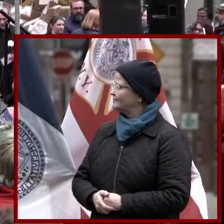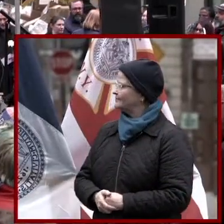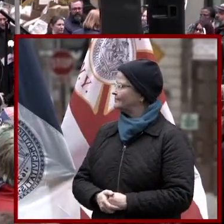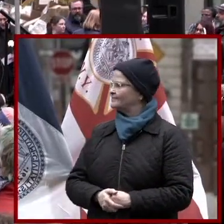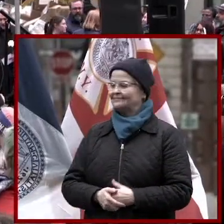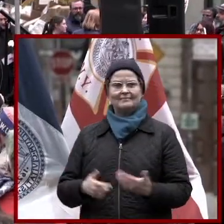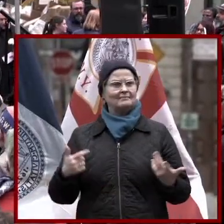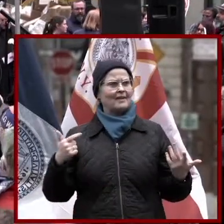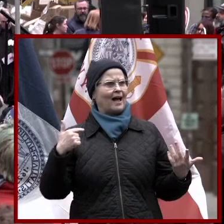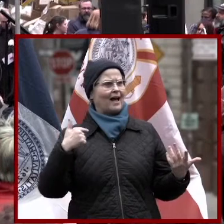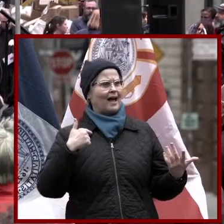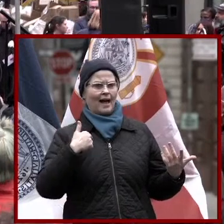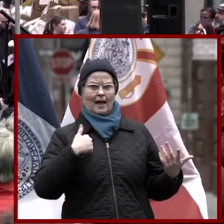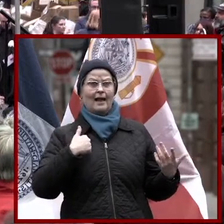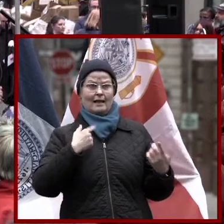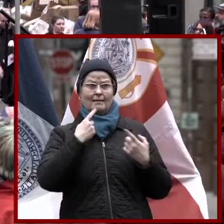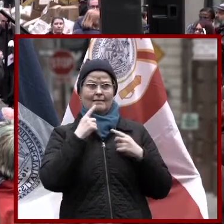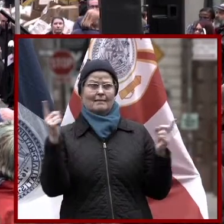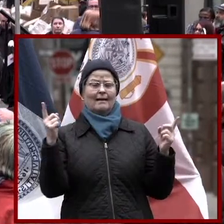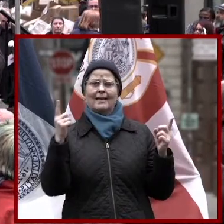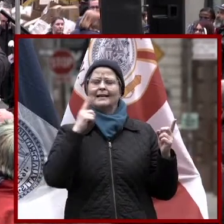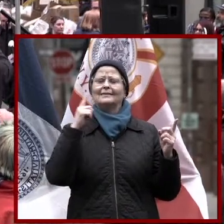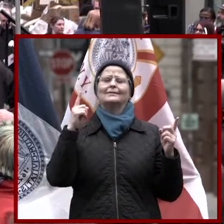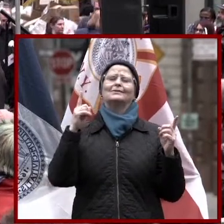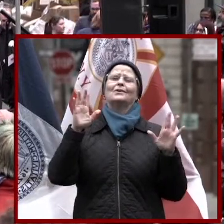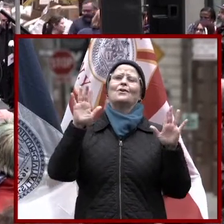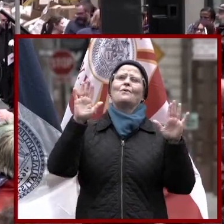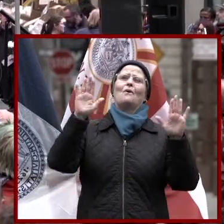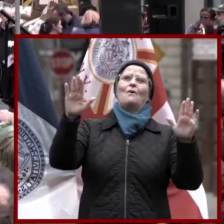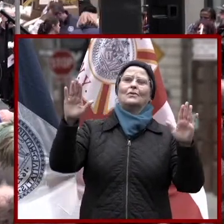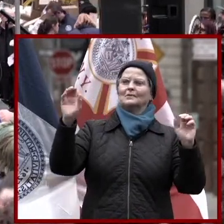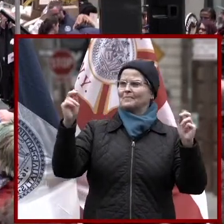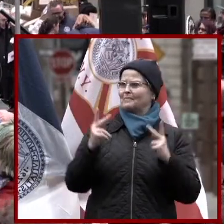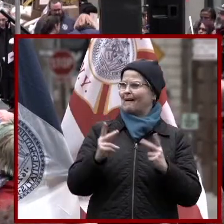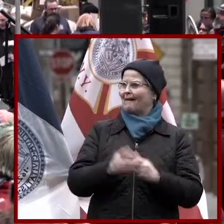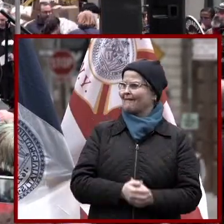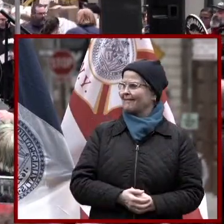I cannot tell you how good it is to be back.